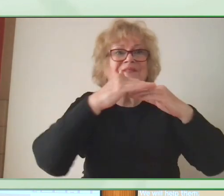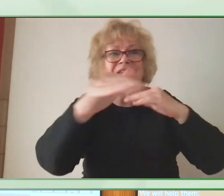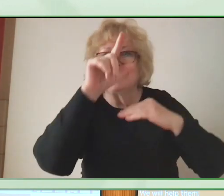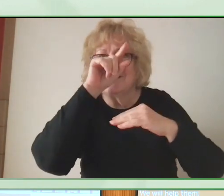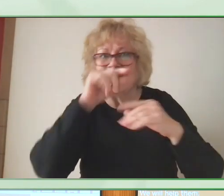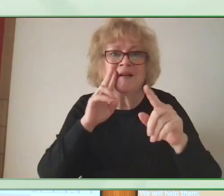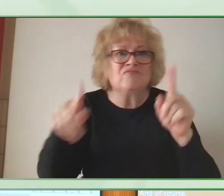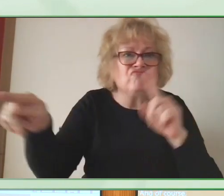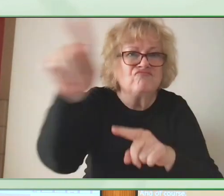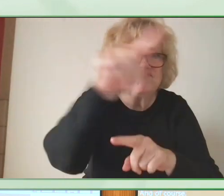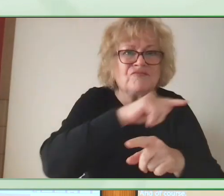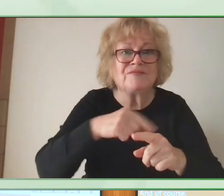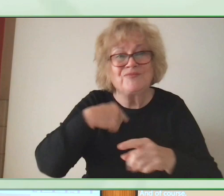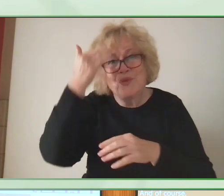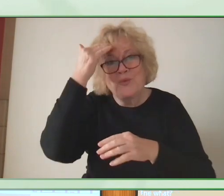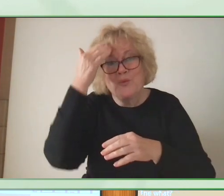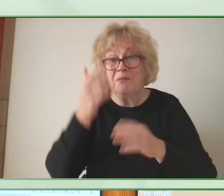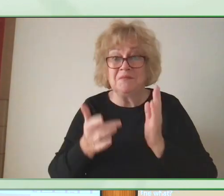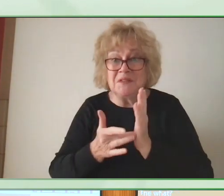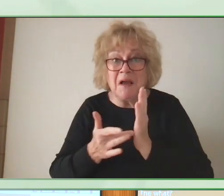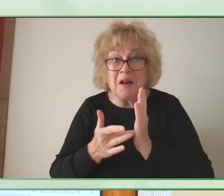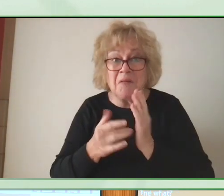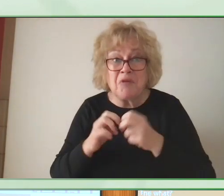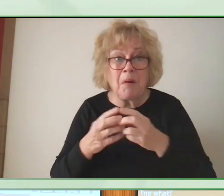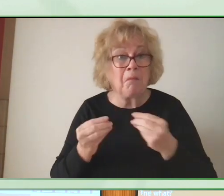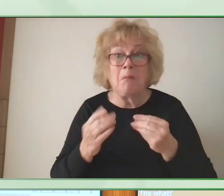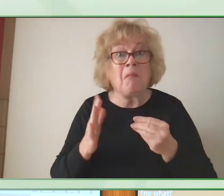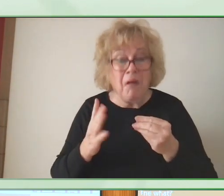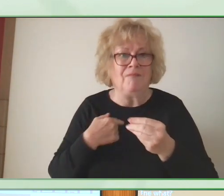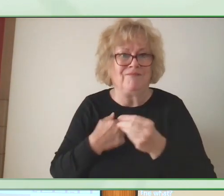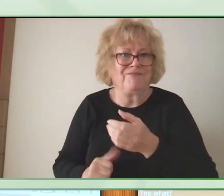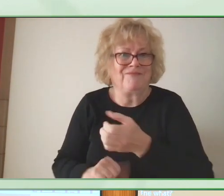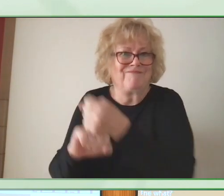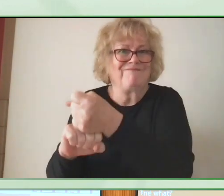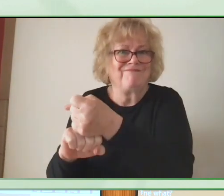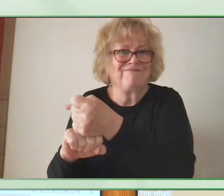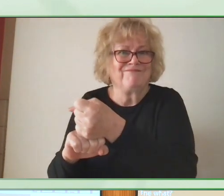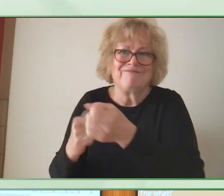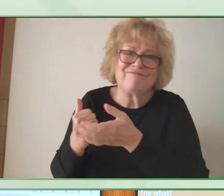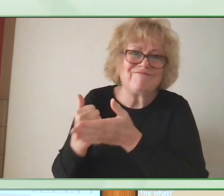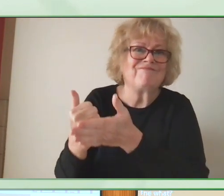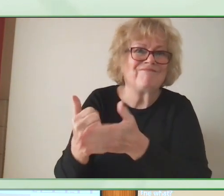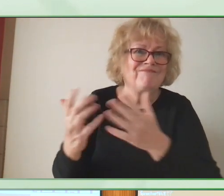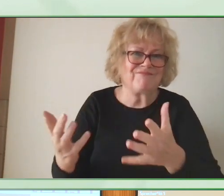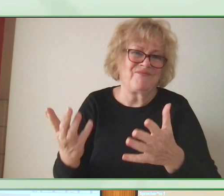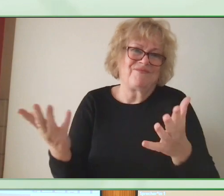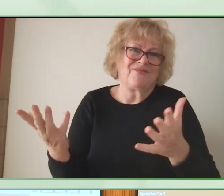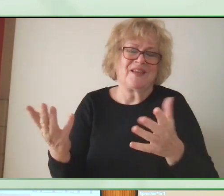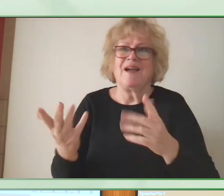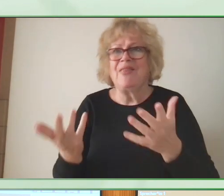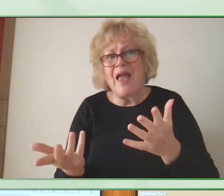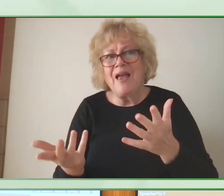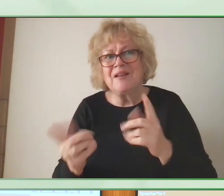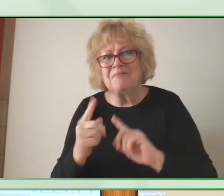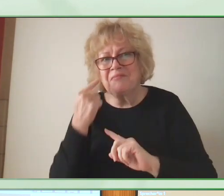what comes about the sustainability of our project. So we use some technology items that their